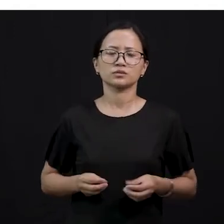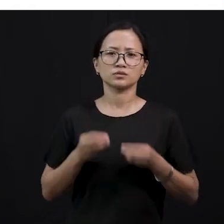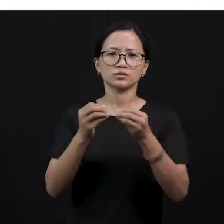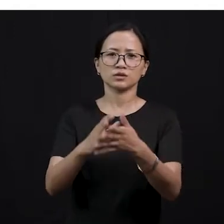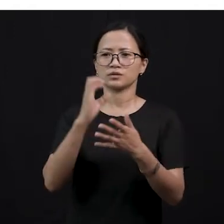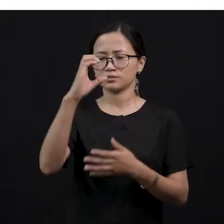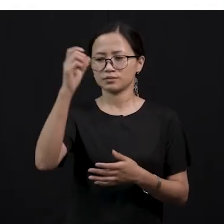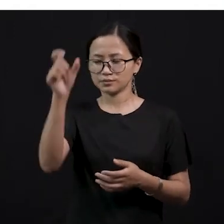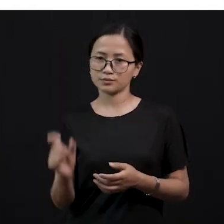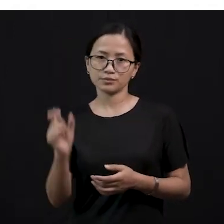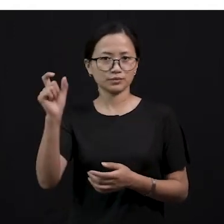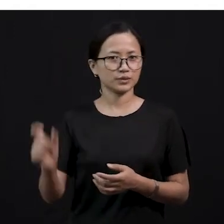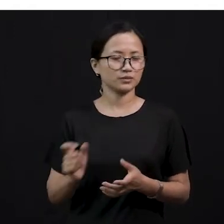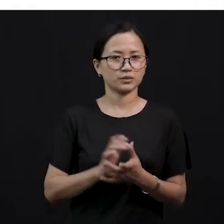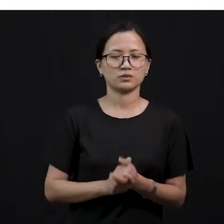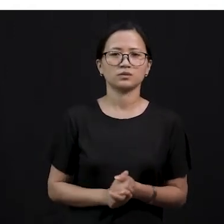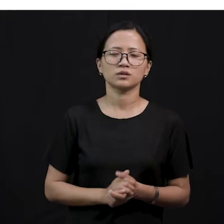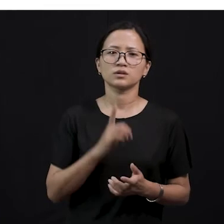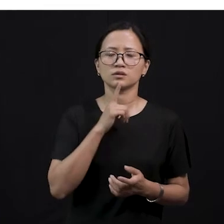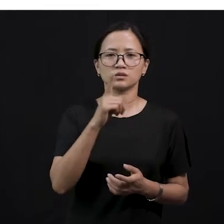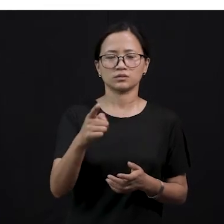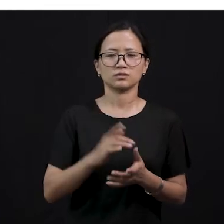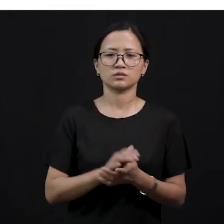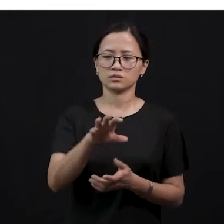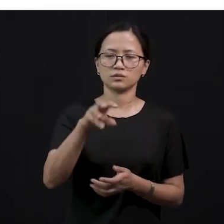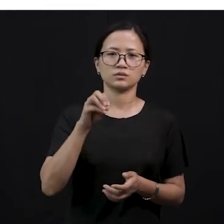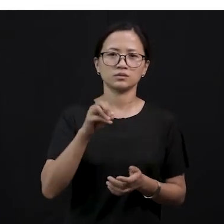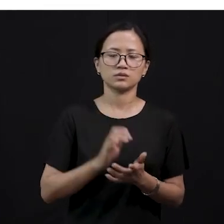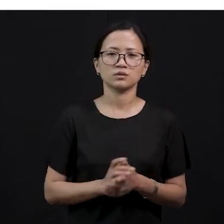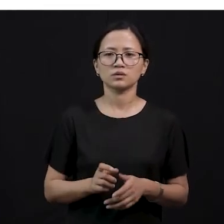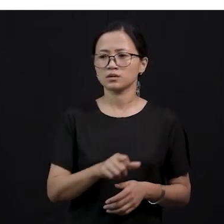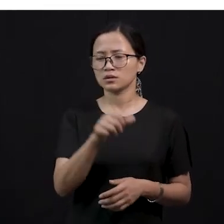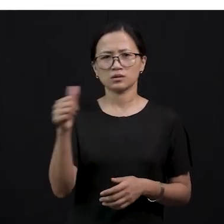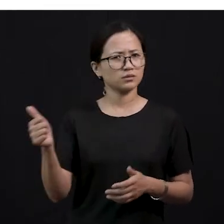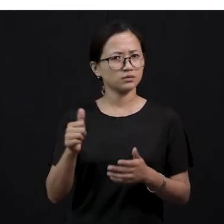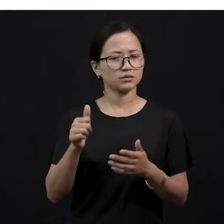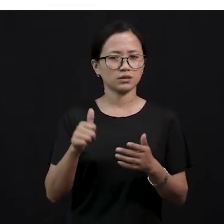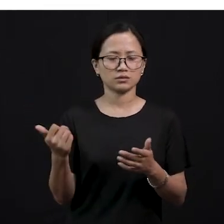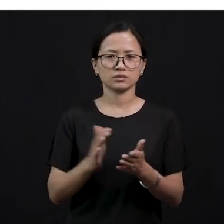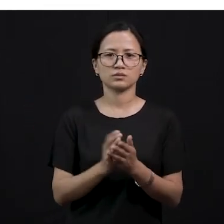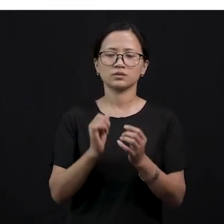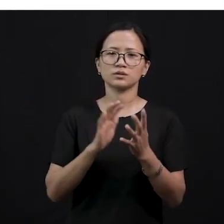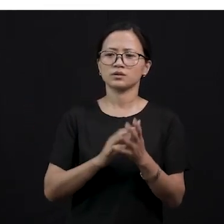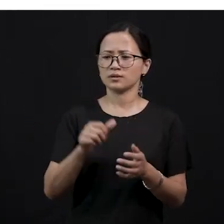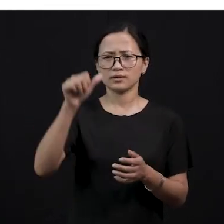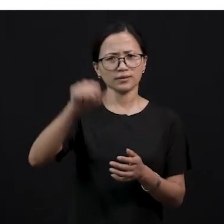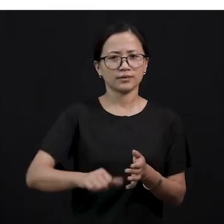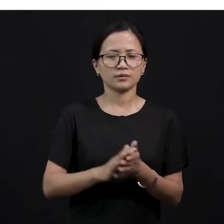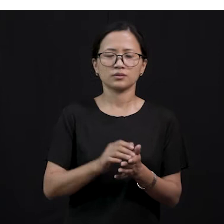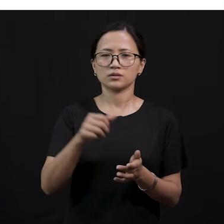the citizen. So these kind of information you cannot take, but otherwise any other